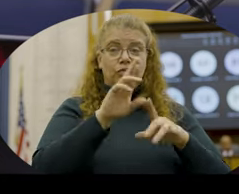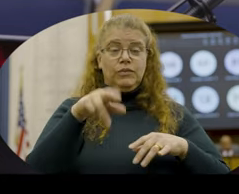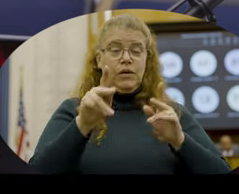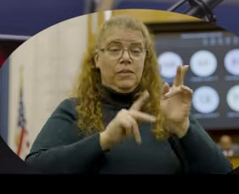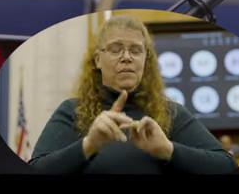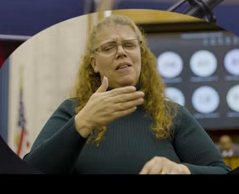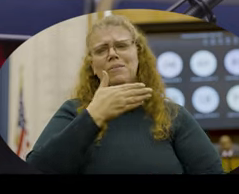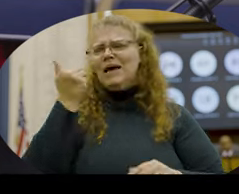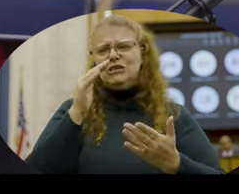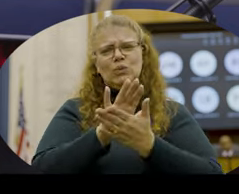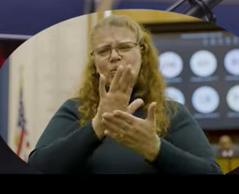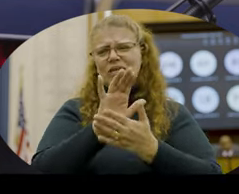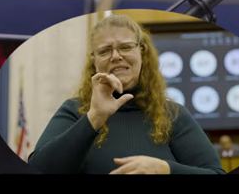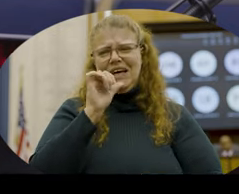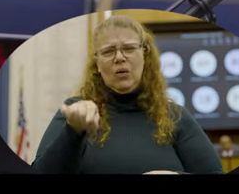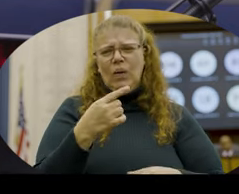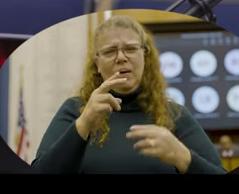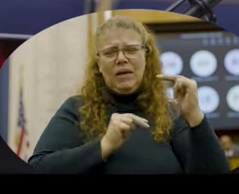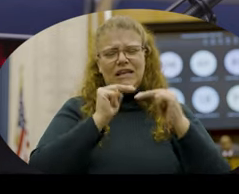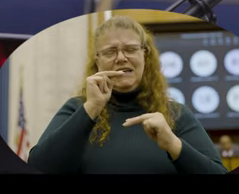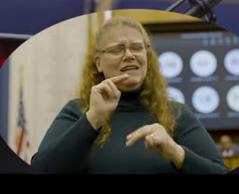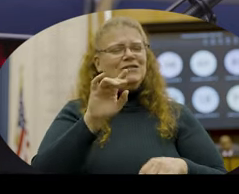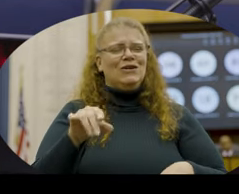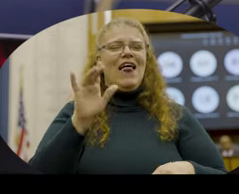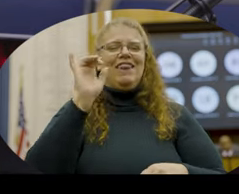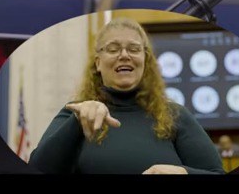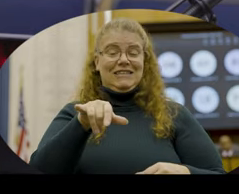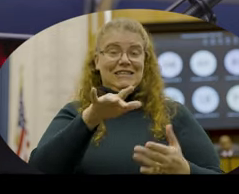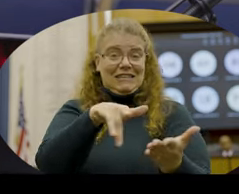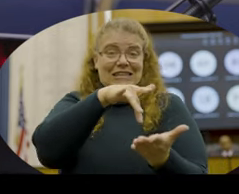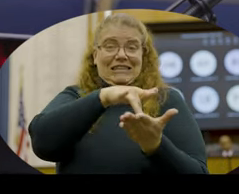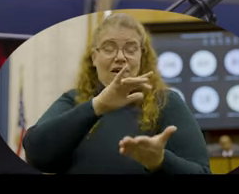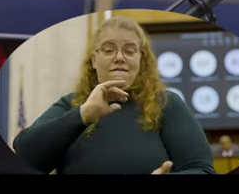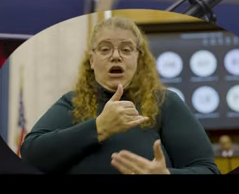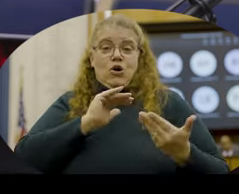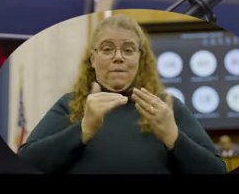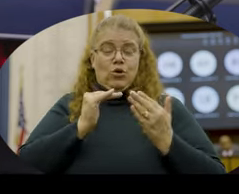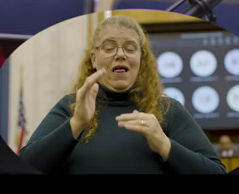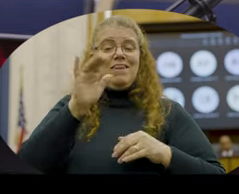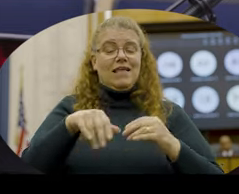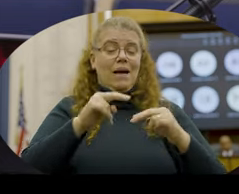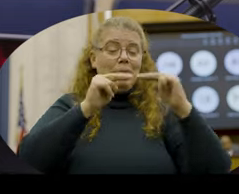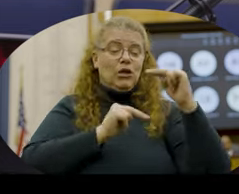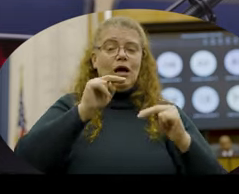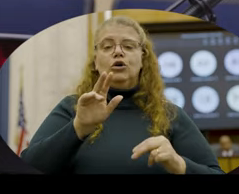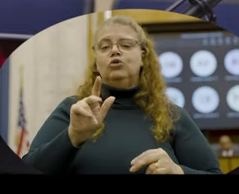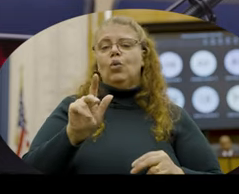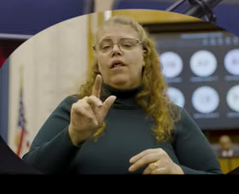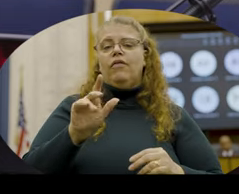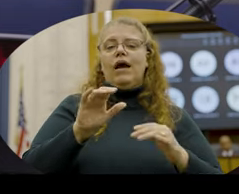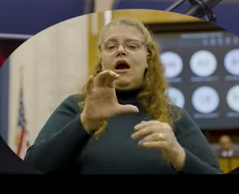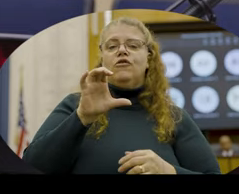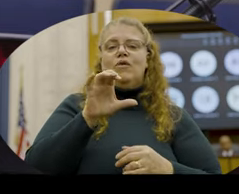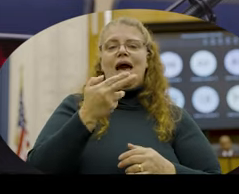and devastating consequence of the pandemic if not addressed expeditiously. We should leave